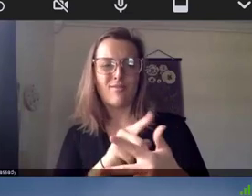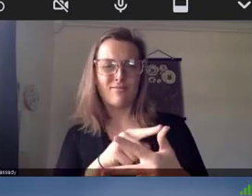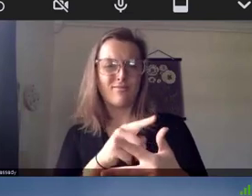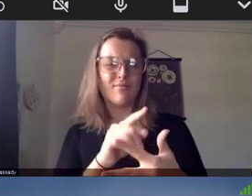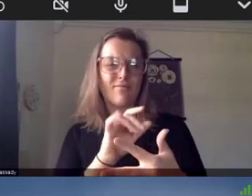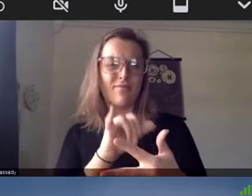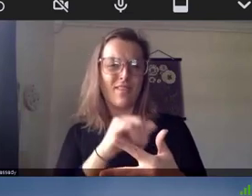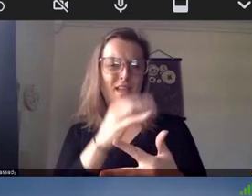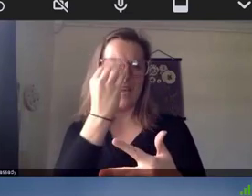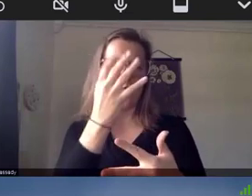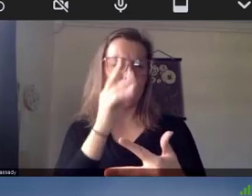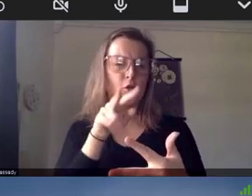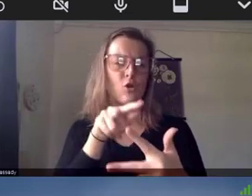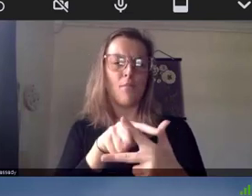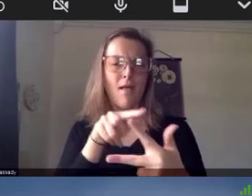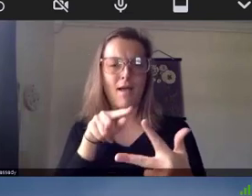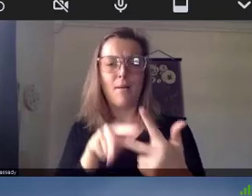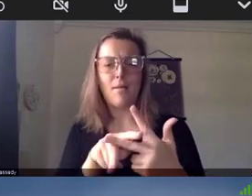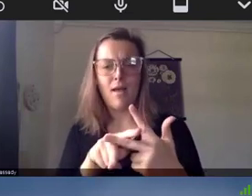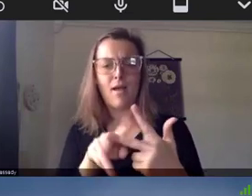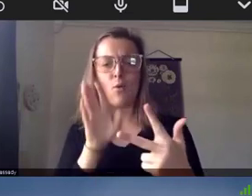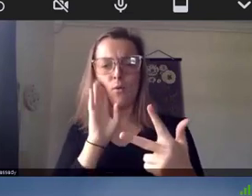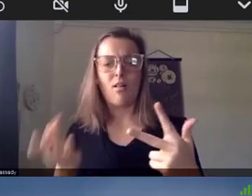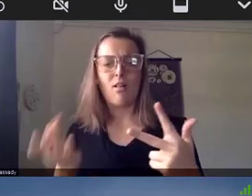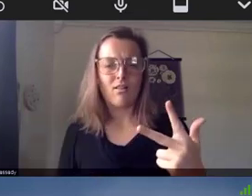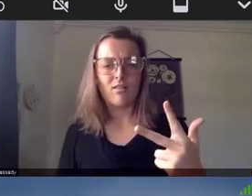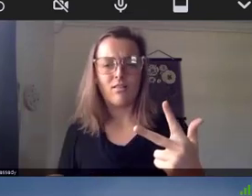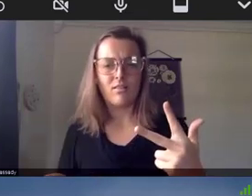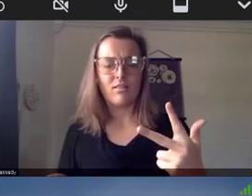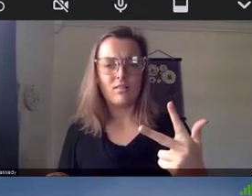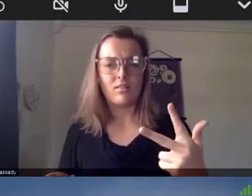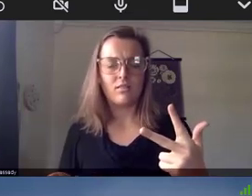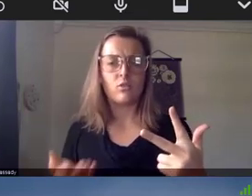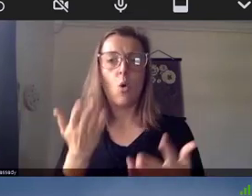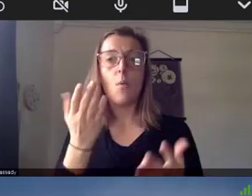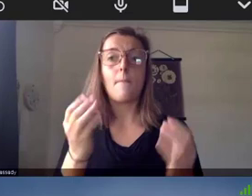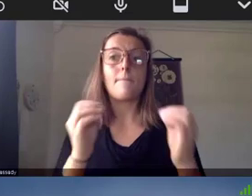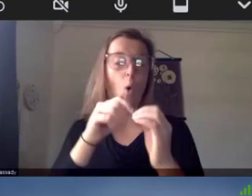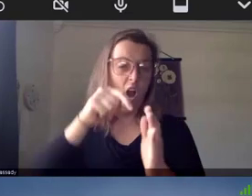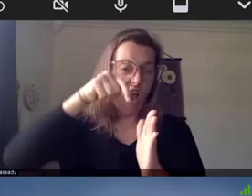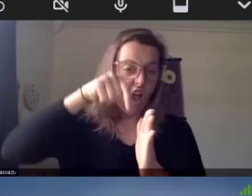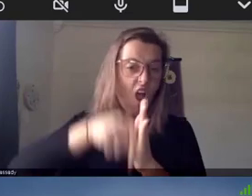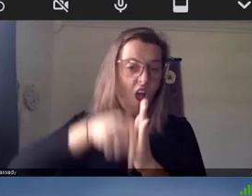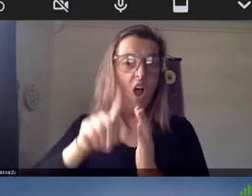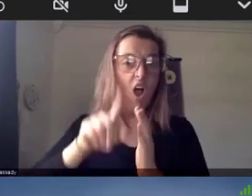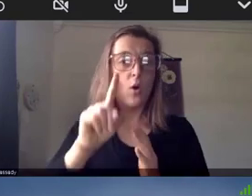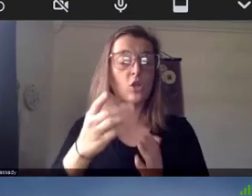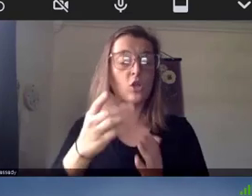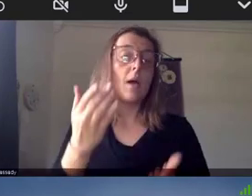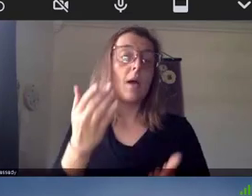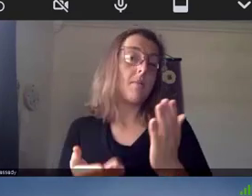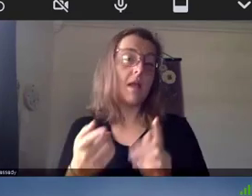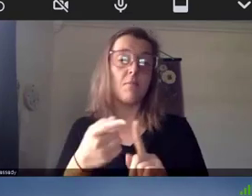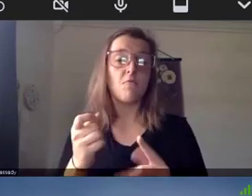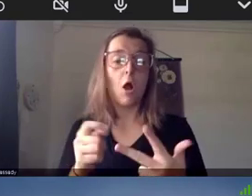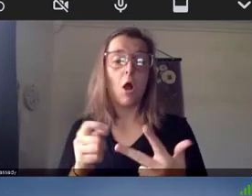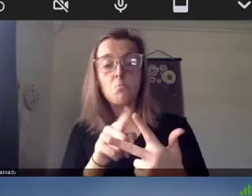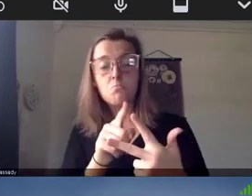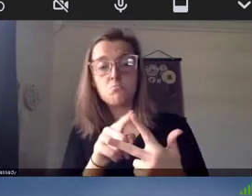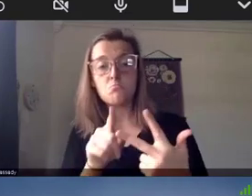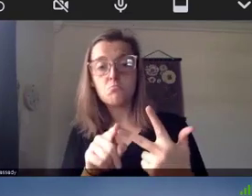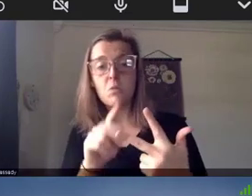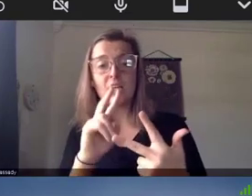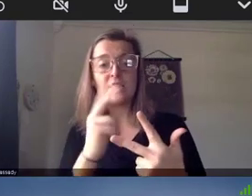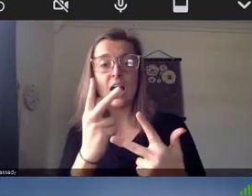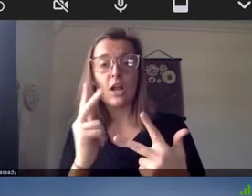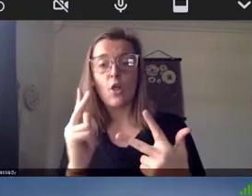some of the more in-depth stuff might be from the second and third modules, but really almost every question is from the first module,